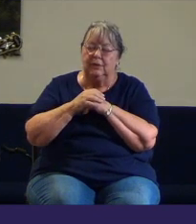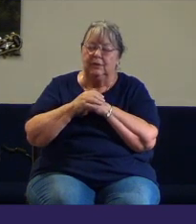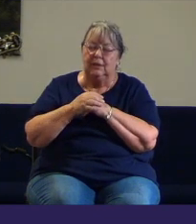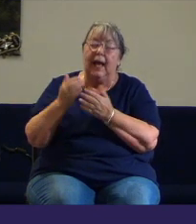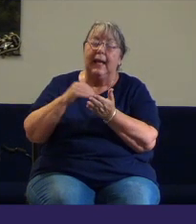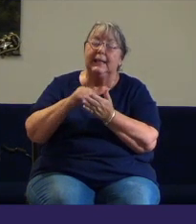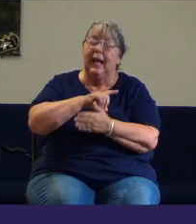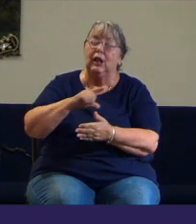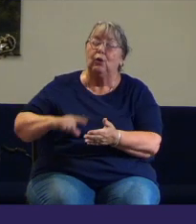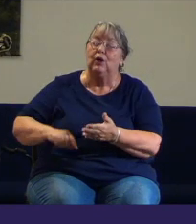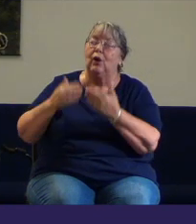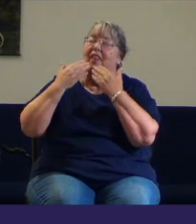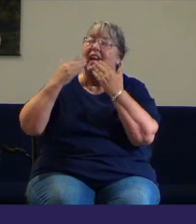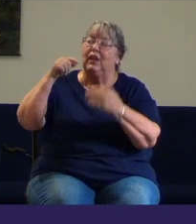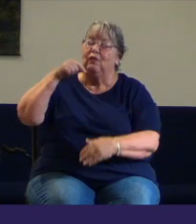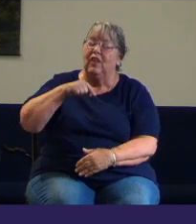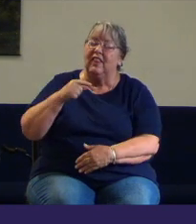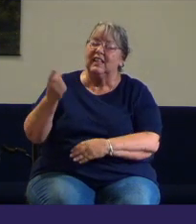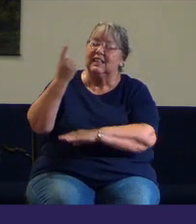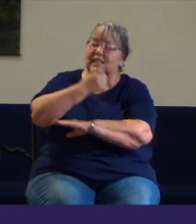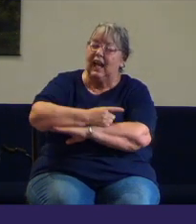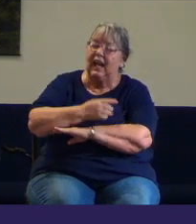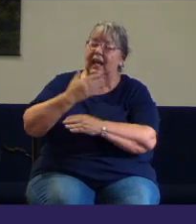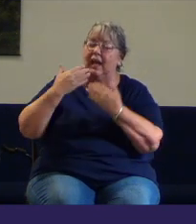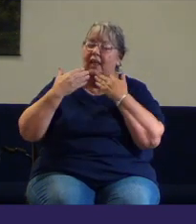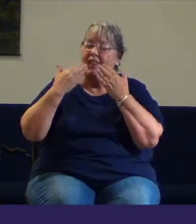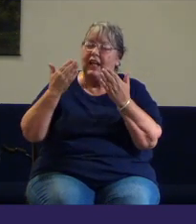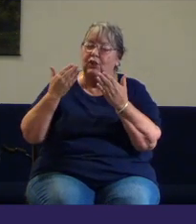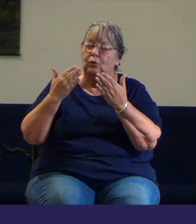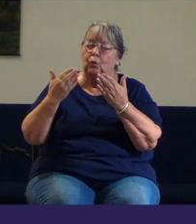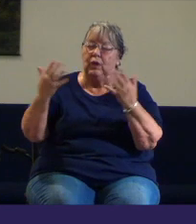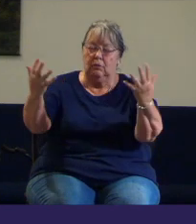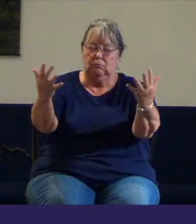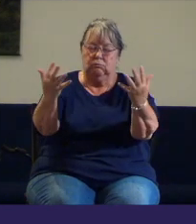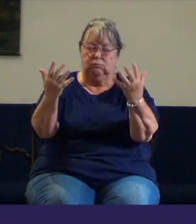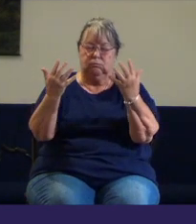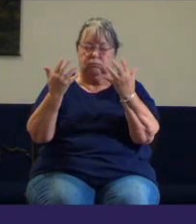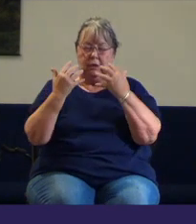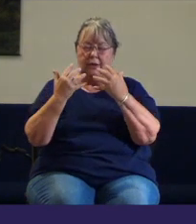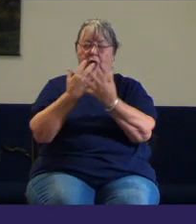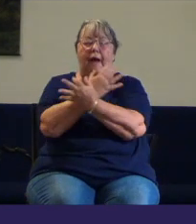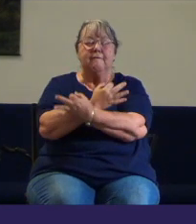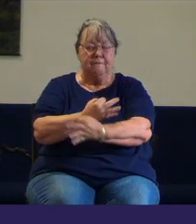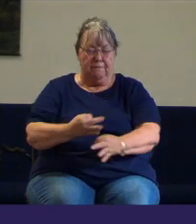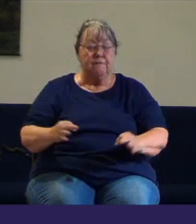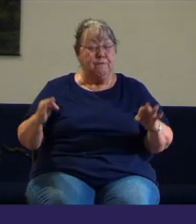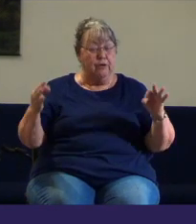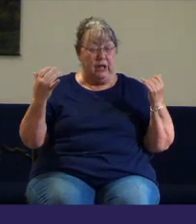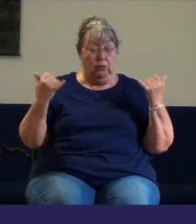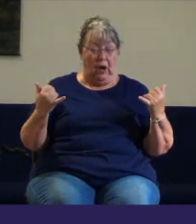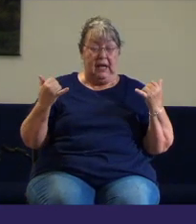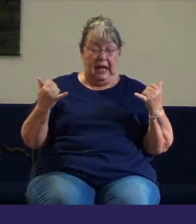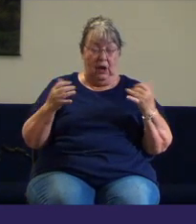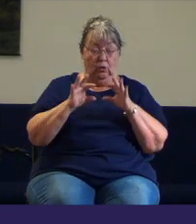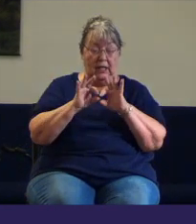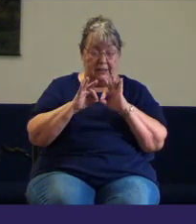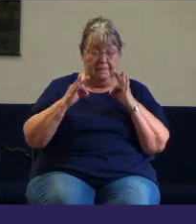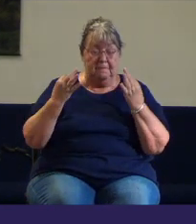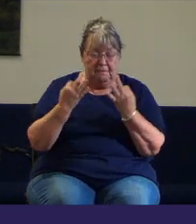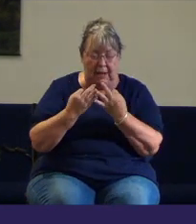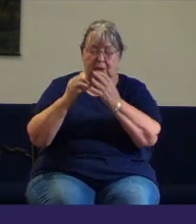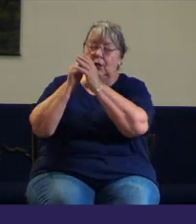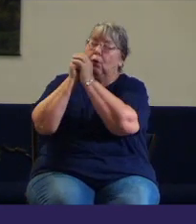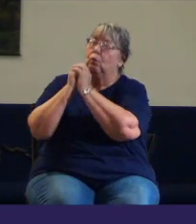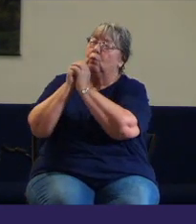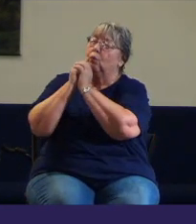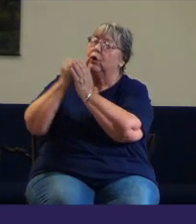Lord, we thank you for this day. We thank you that we can come together and freely right now as a family and worship